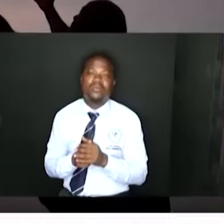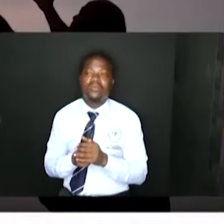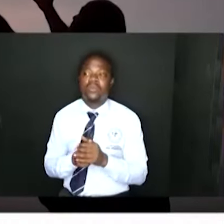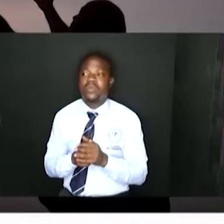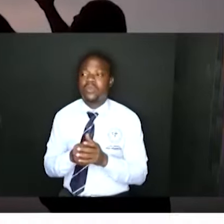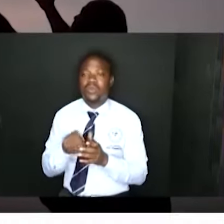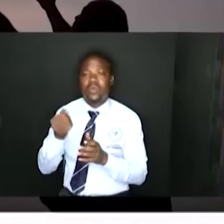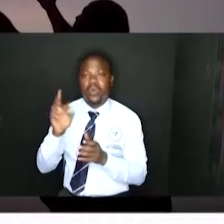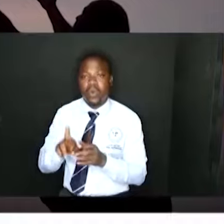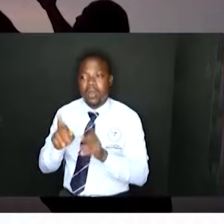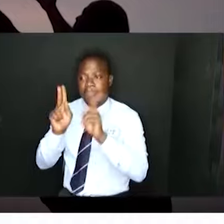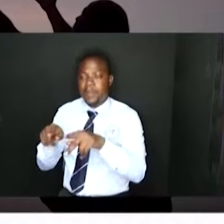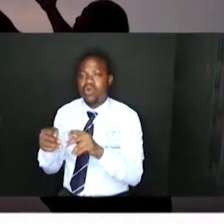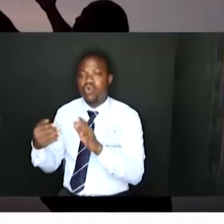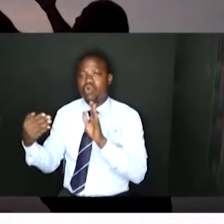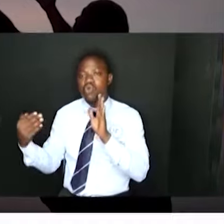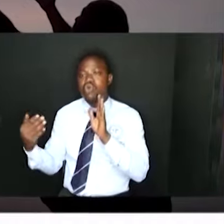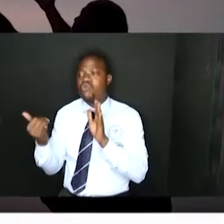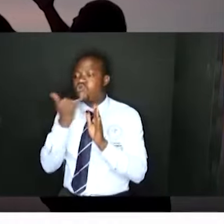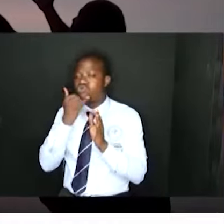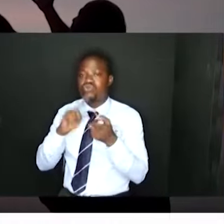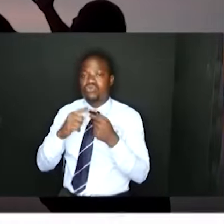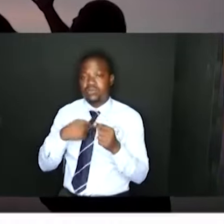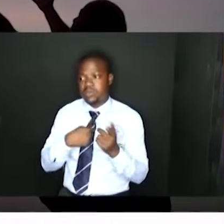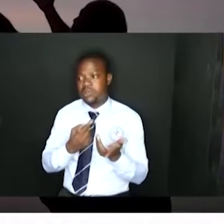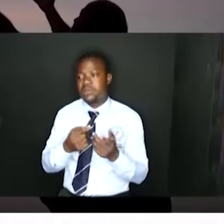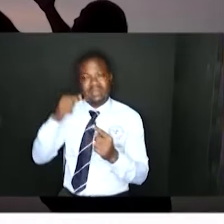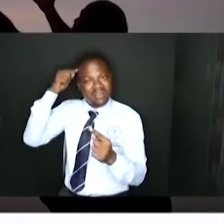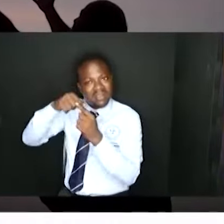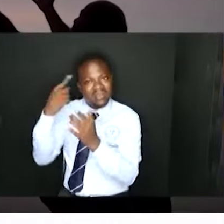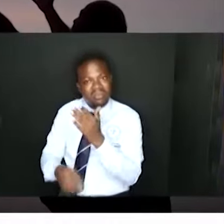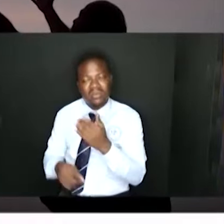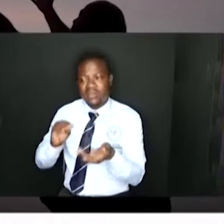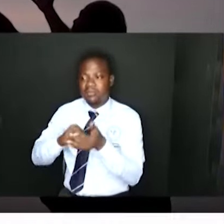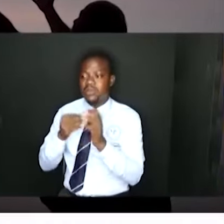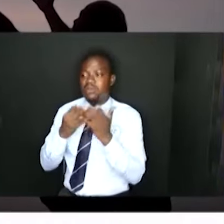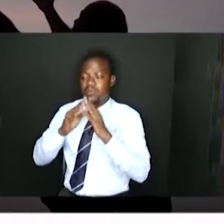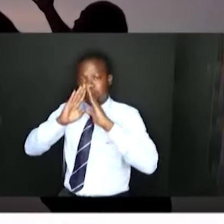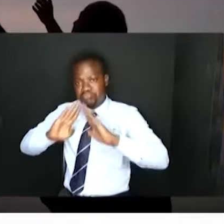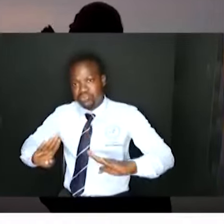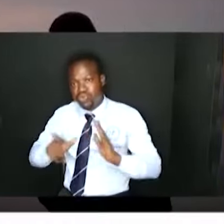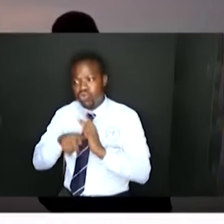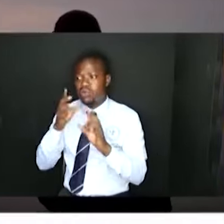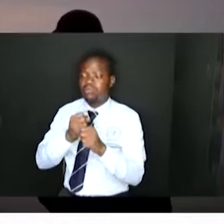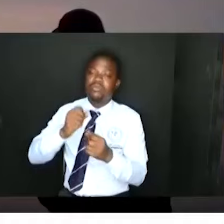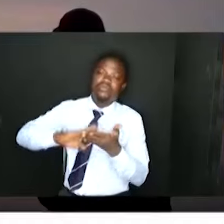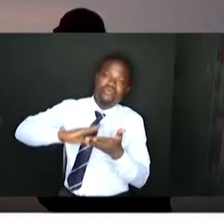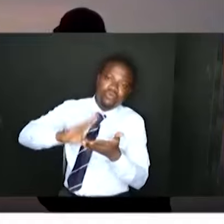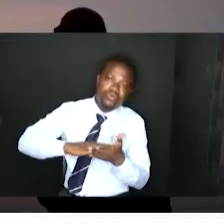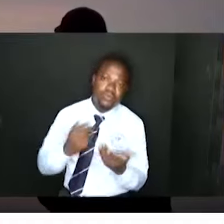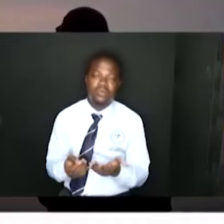the perceived offender with the intention of making peace or receiving forgiveness